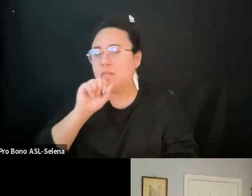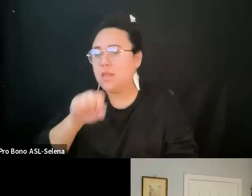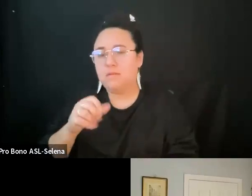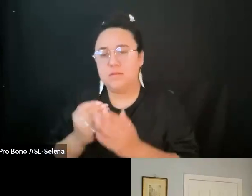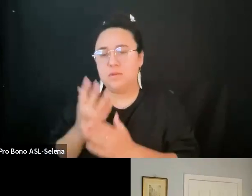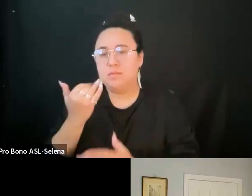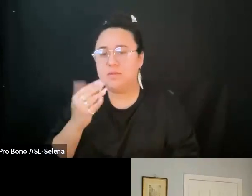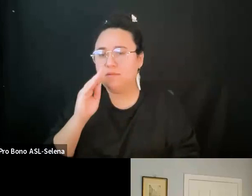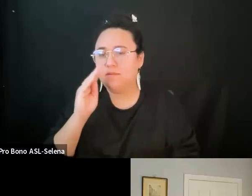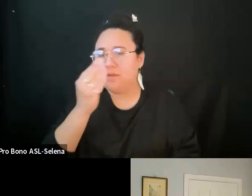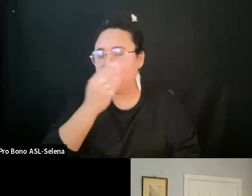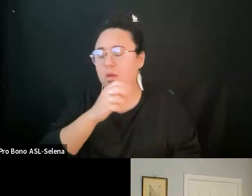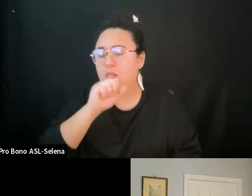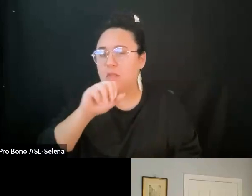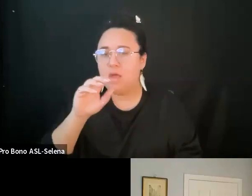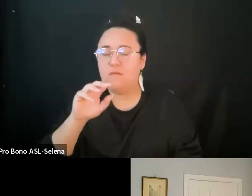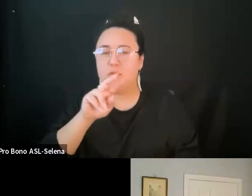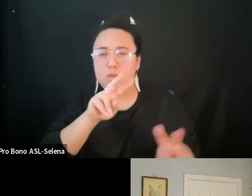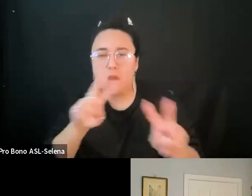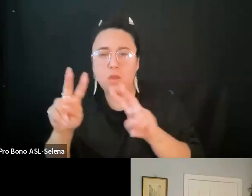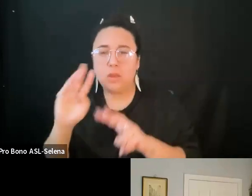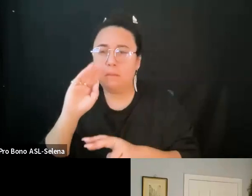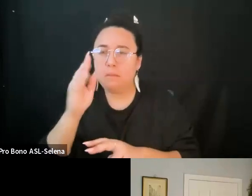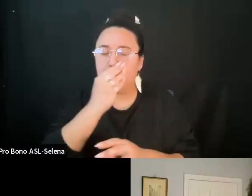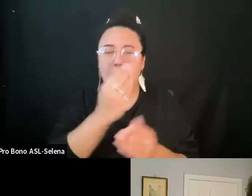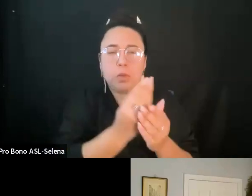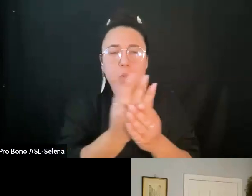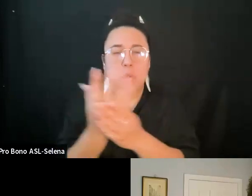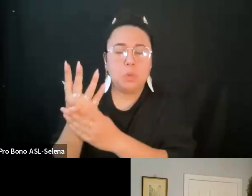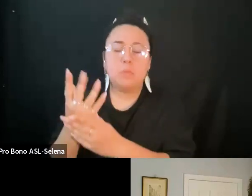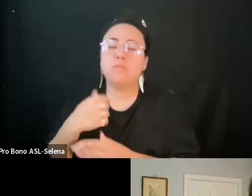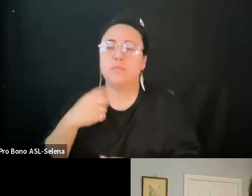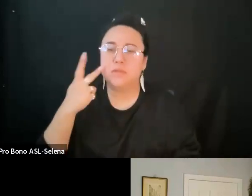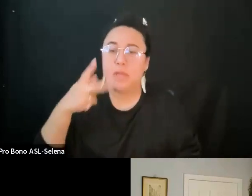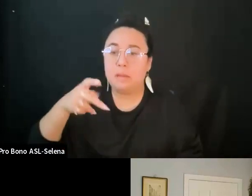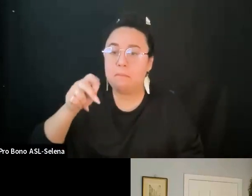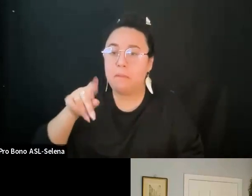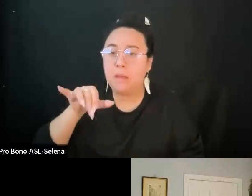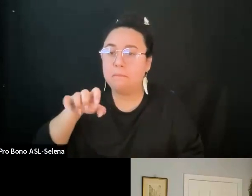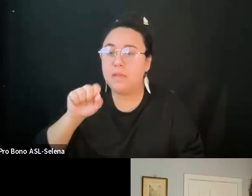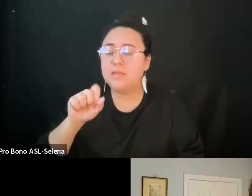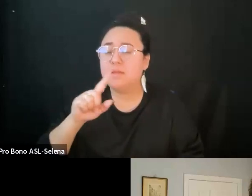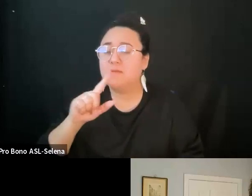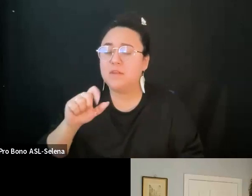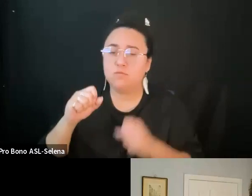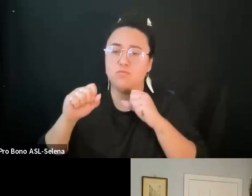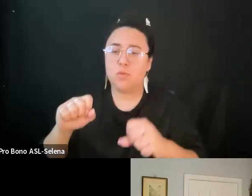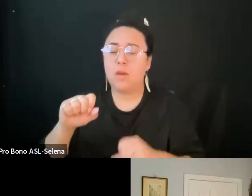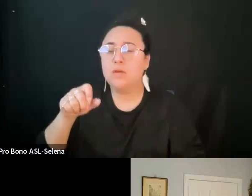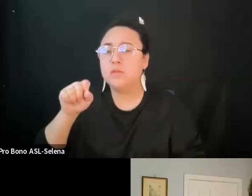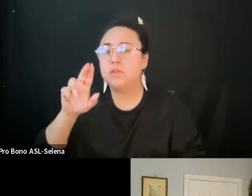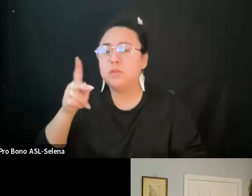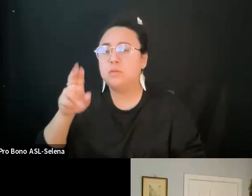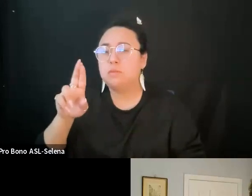huge bloom chaser. I've seen the poppies. Whenever there's a super bloom and I'm able to